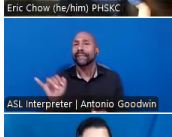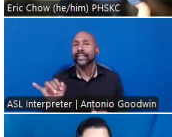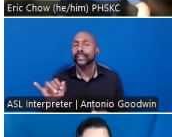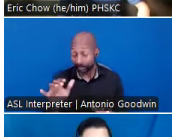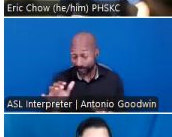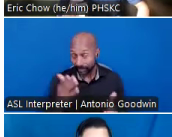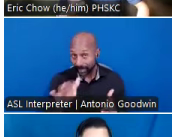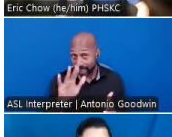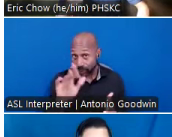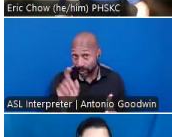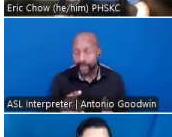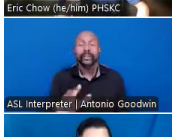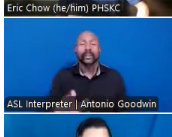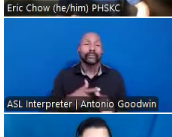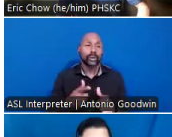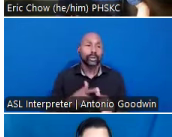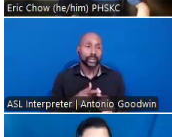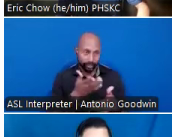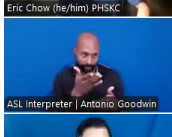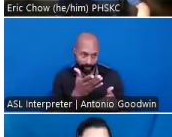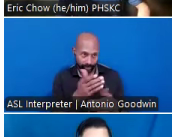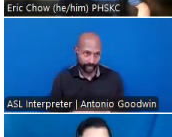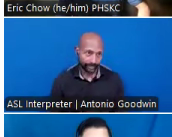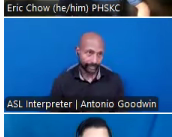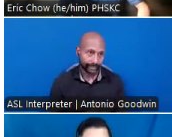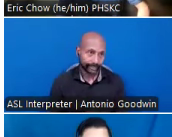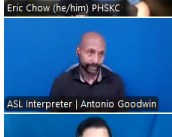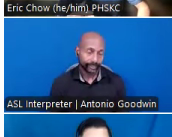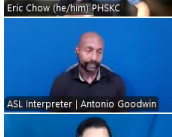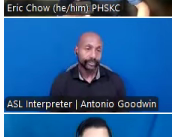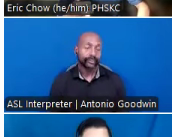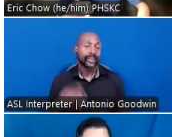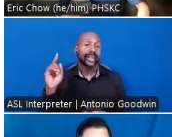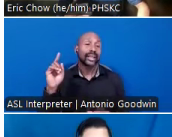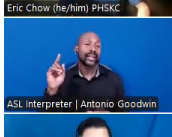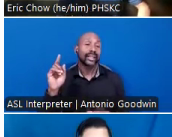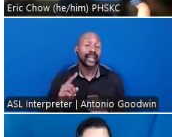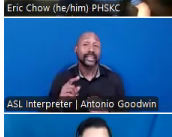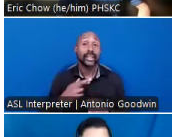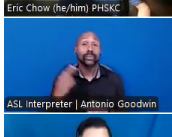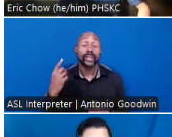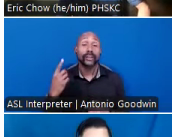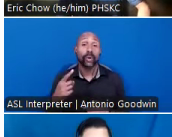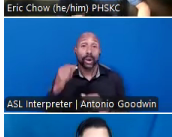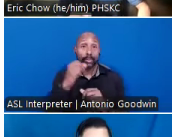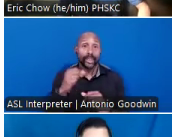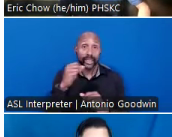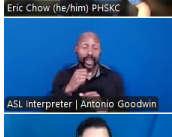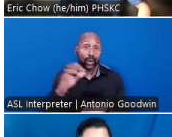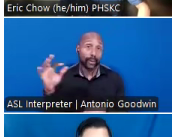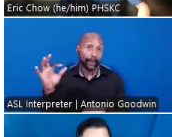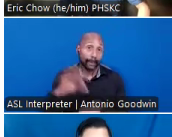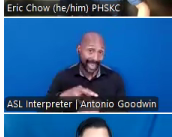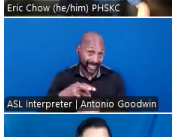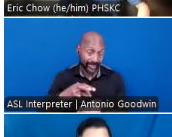take steps to make sure that you reduce your risk of mosquito bites. So this includes wearing bug repellent and also wearing